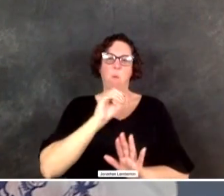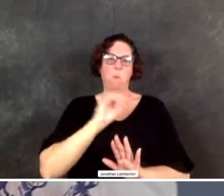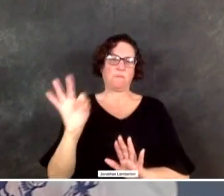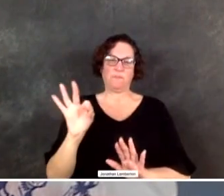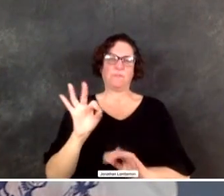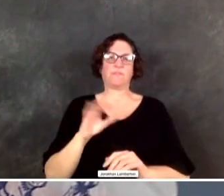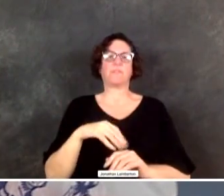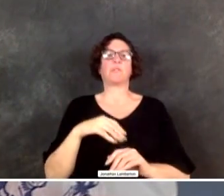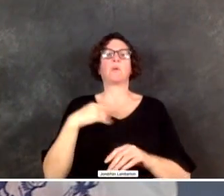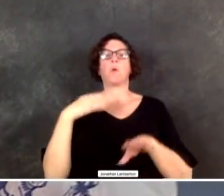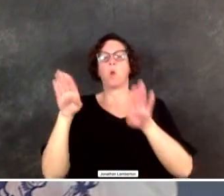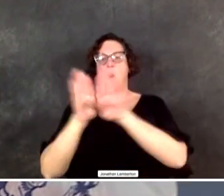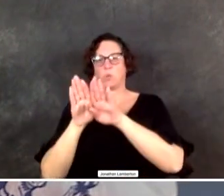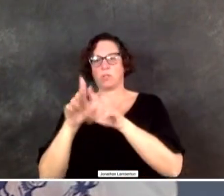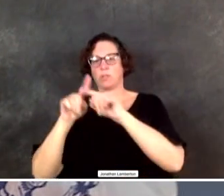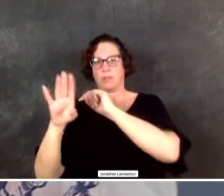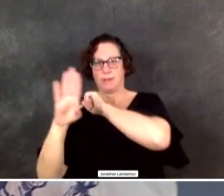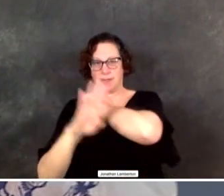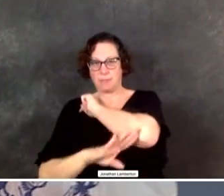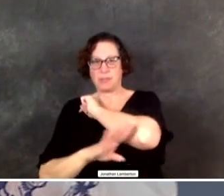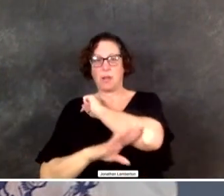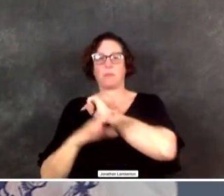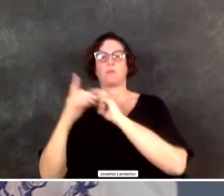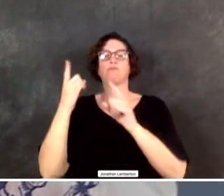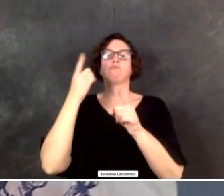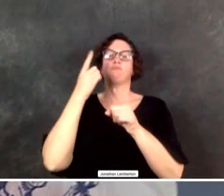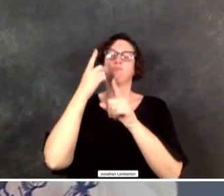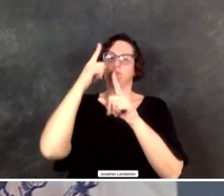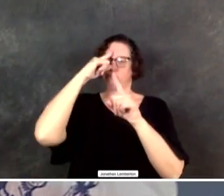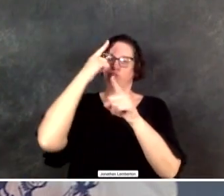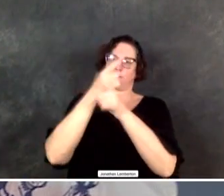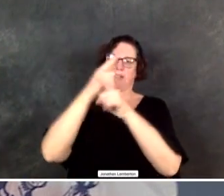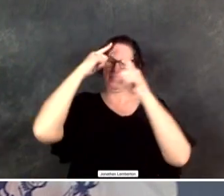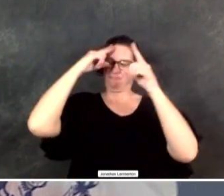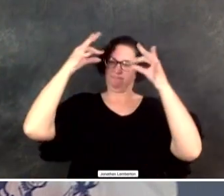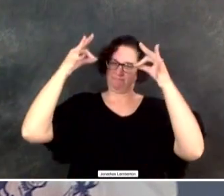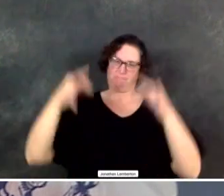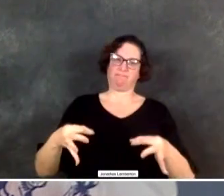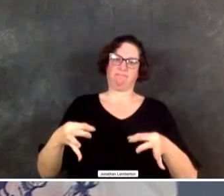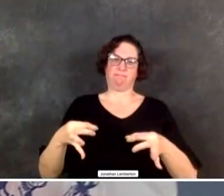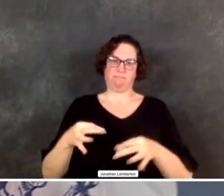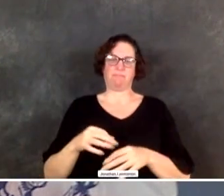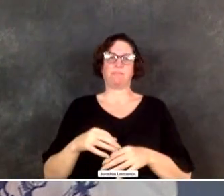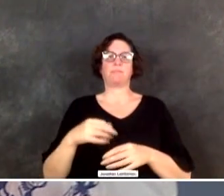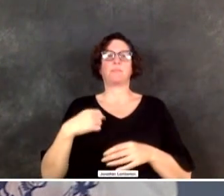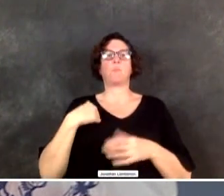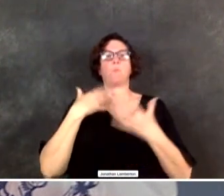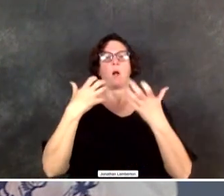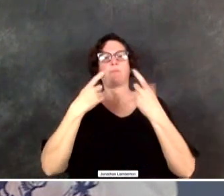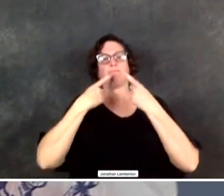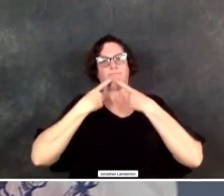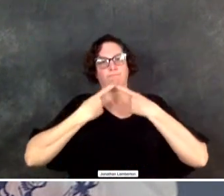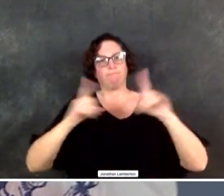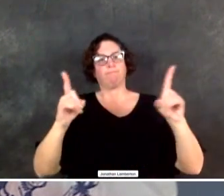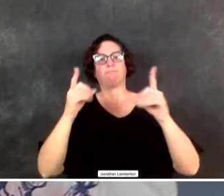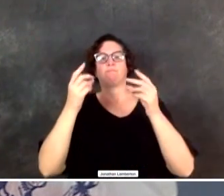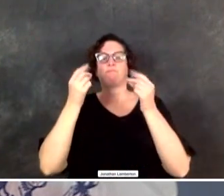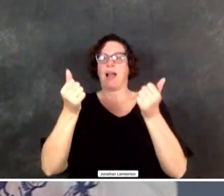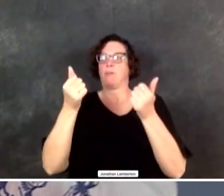to announce it right away because so many parents, so many educators, everyone's been looking for clarity, and we wanted to give it to